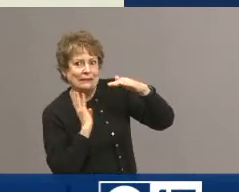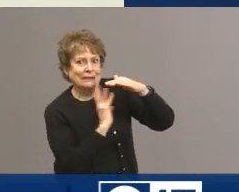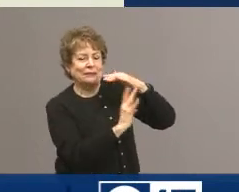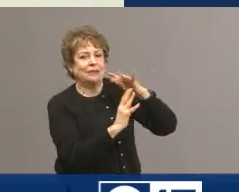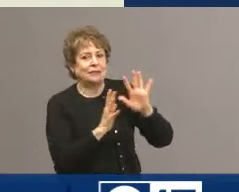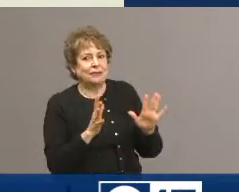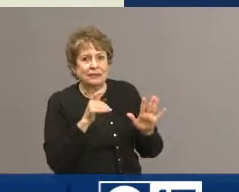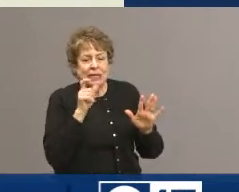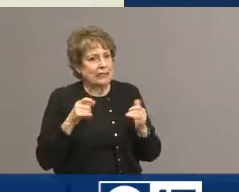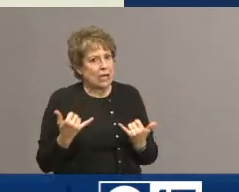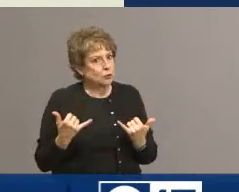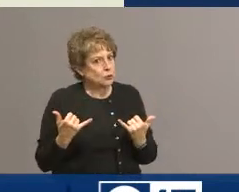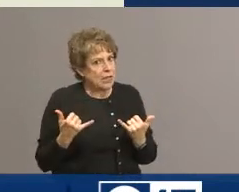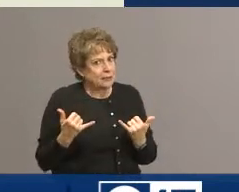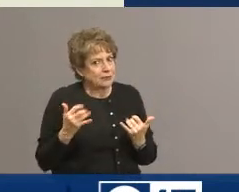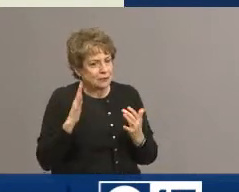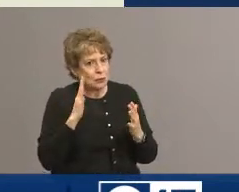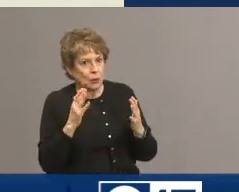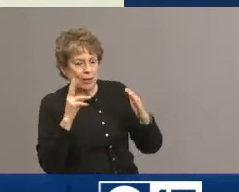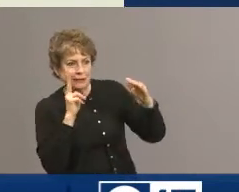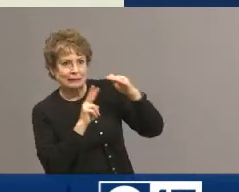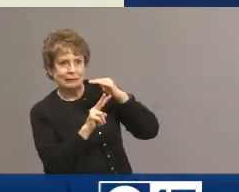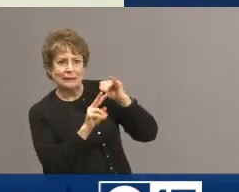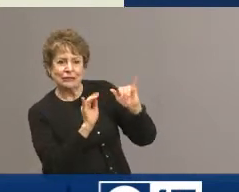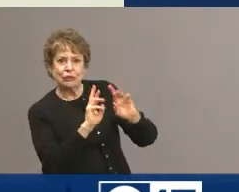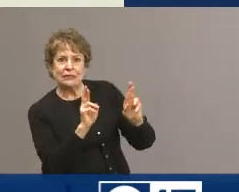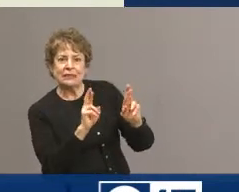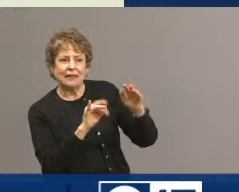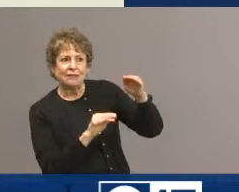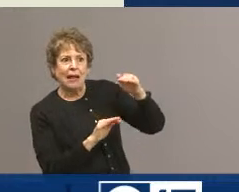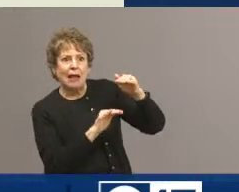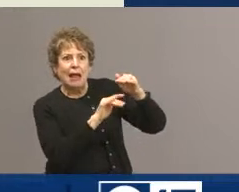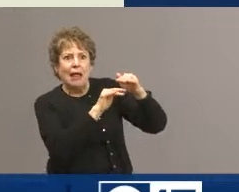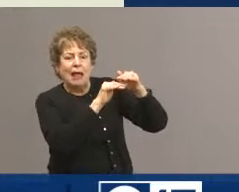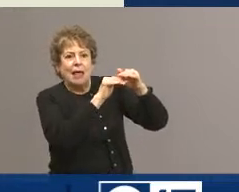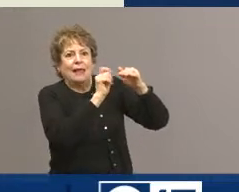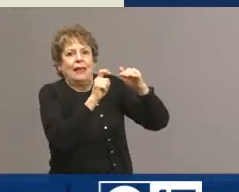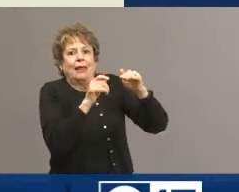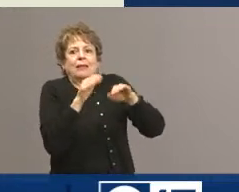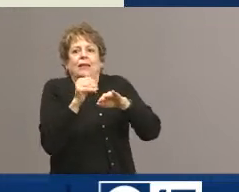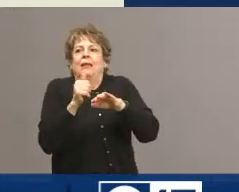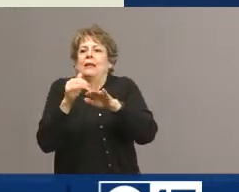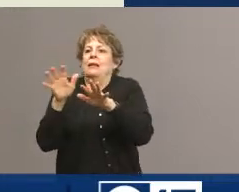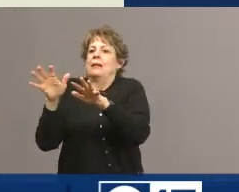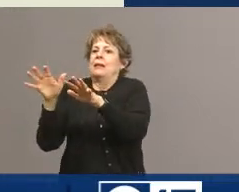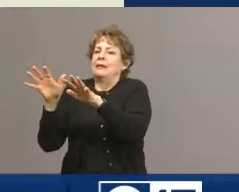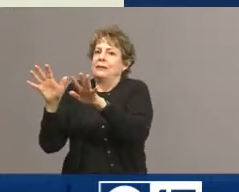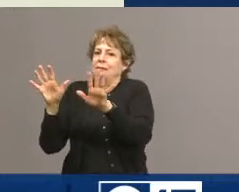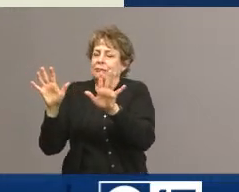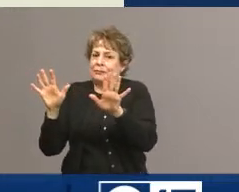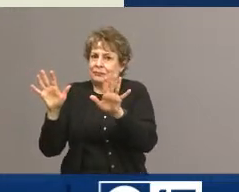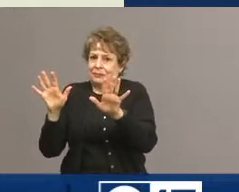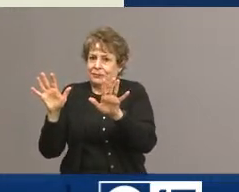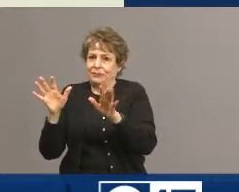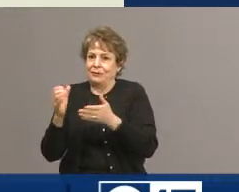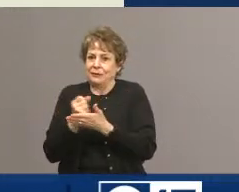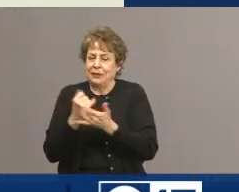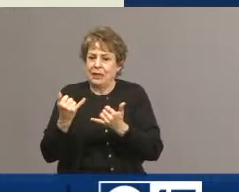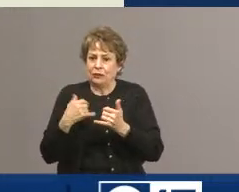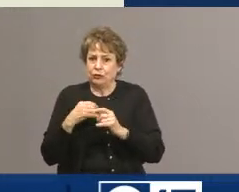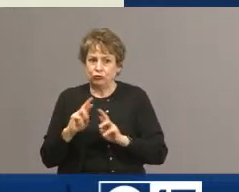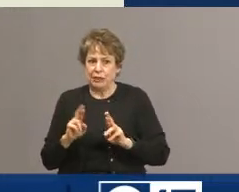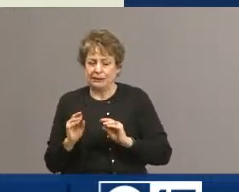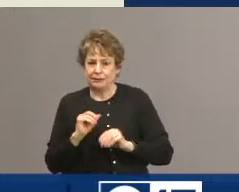the future. This is our time to act to save and protect as many Arizona lives as possible. But if we would have followed the